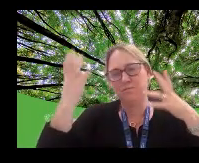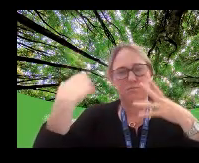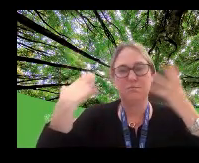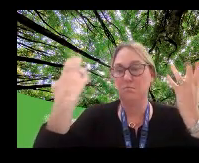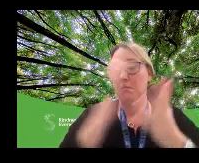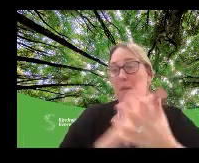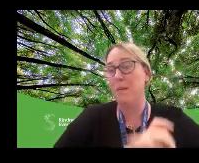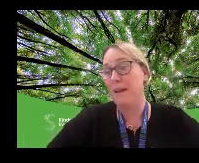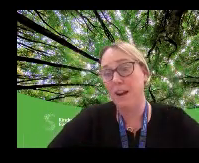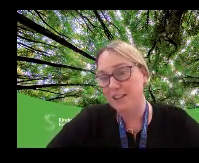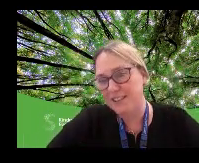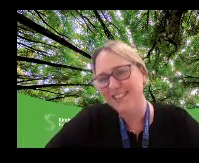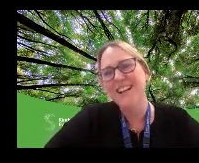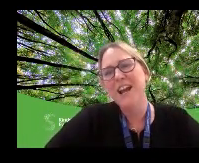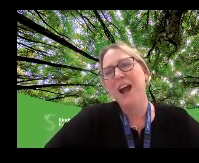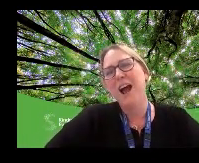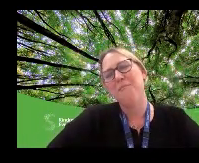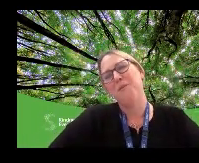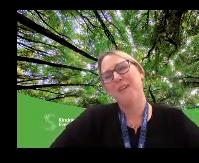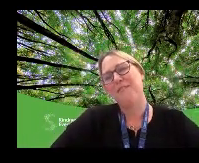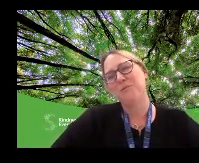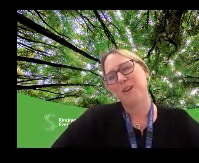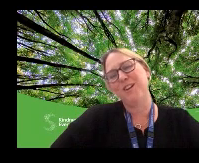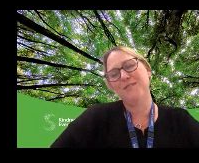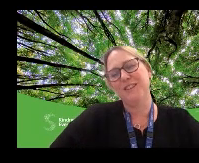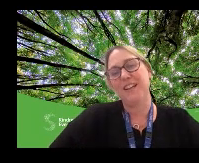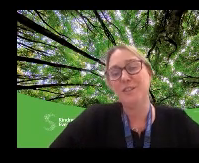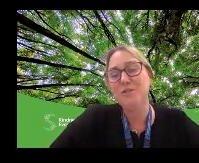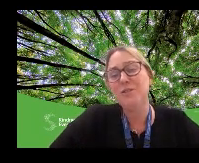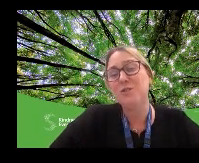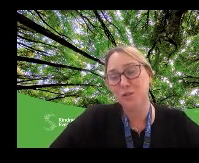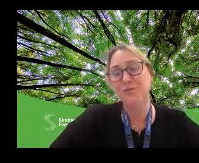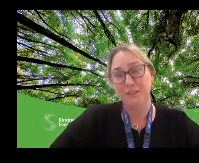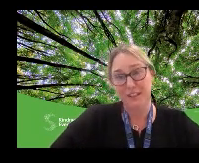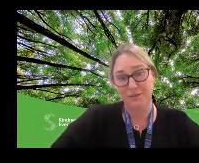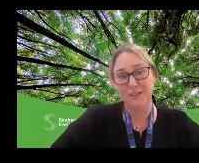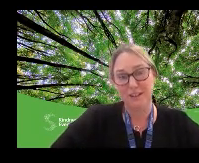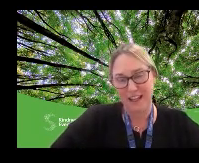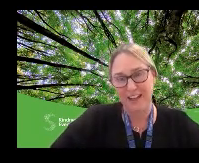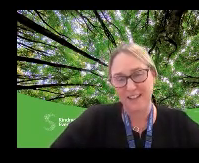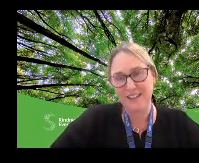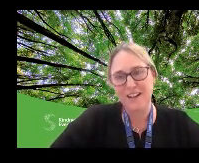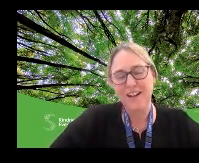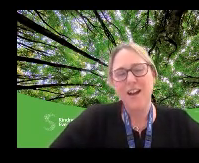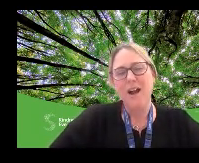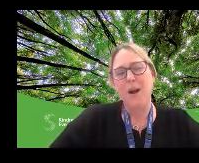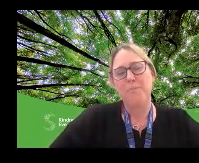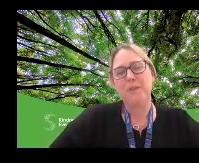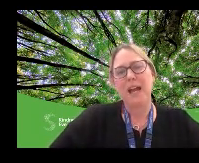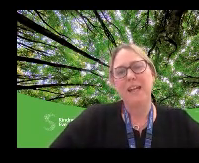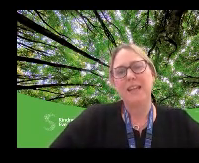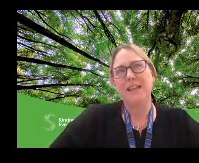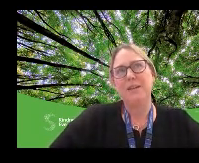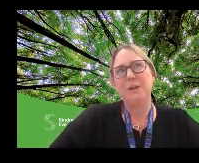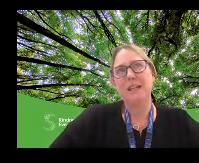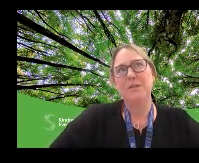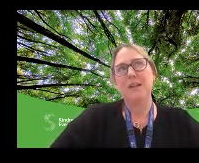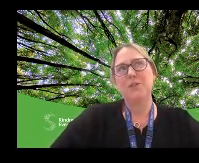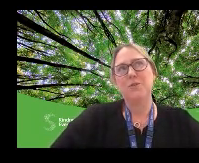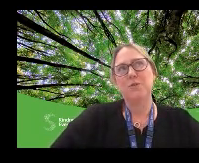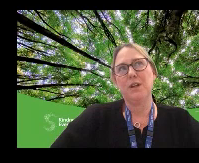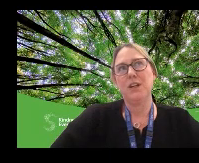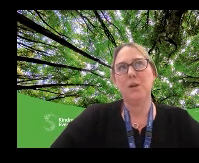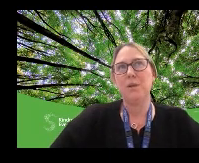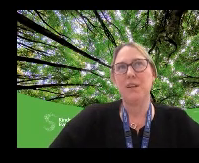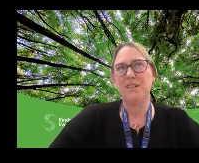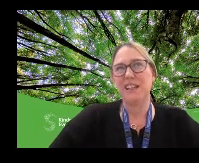environment, or maybe us. But we have to work through that. So those are two very different things. And I think we need to